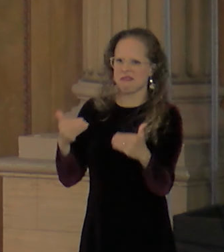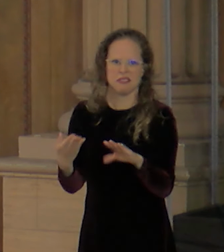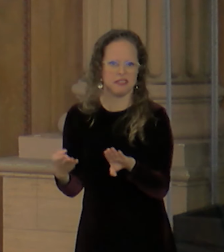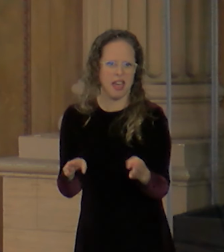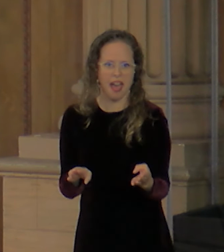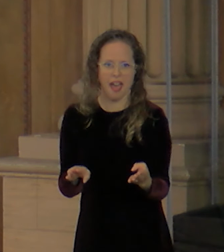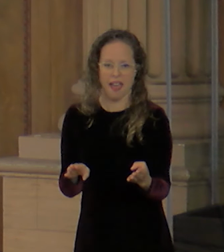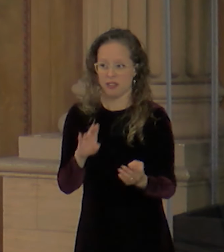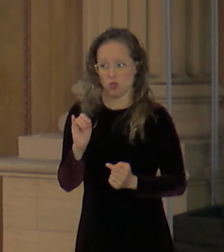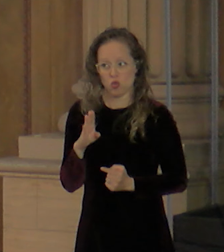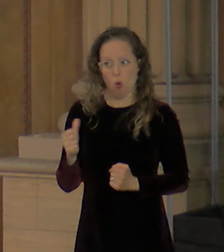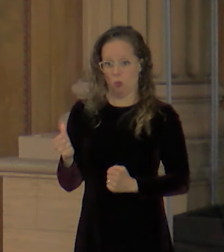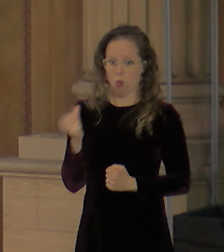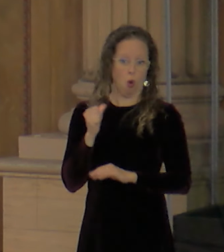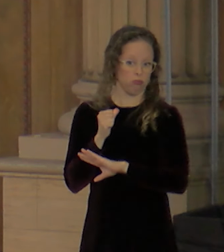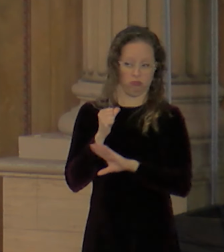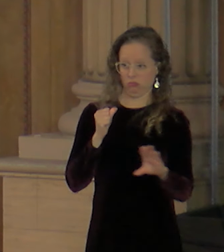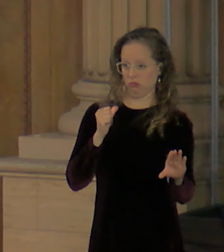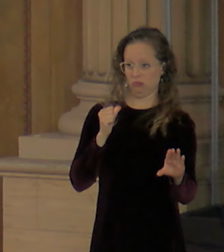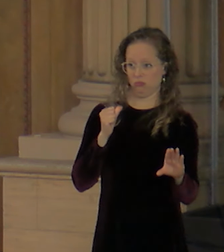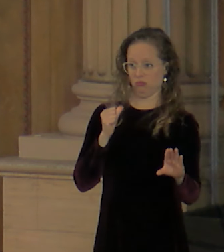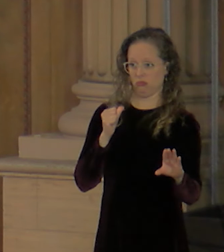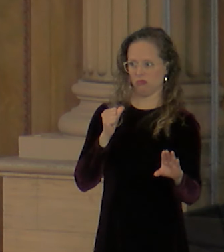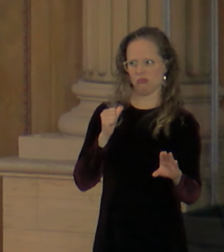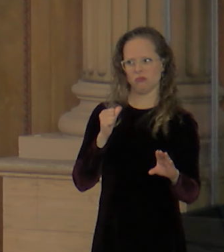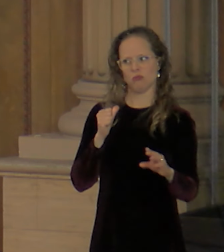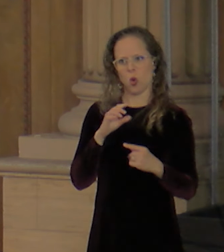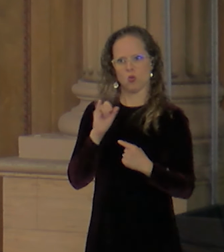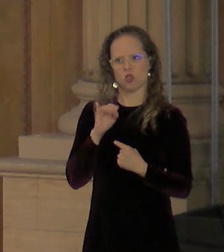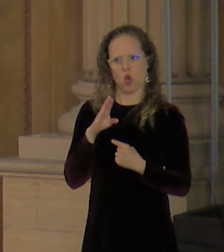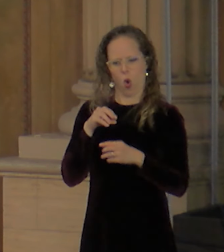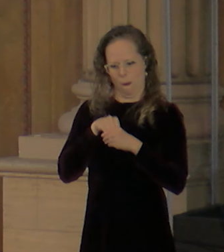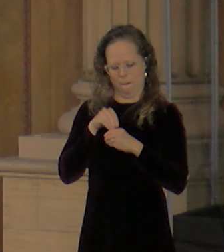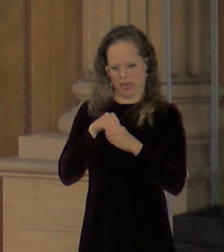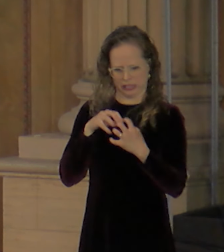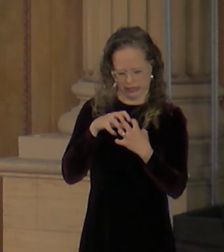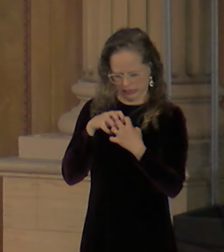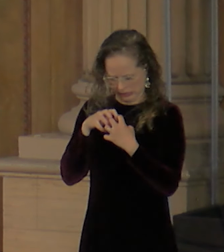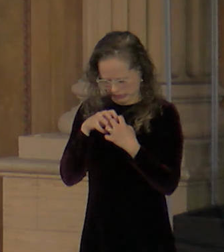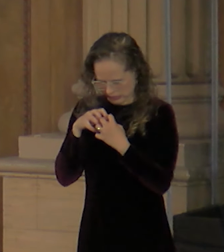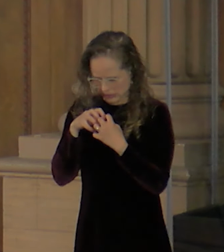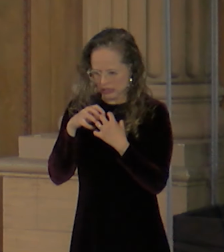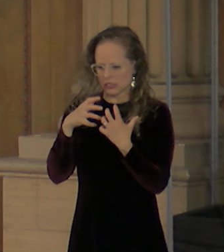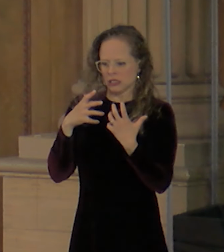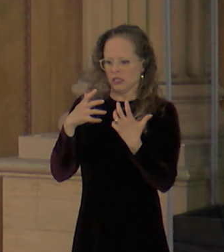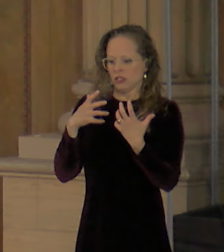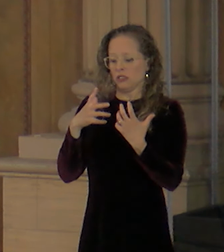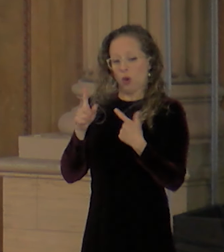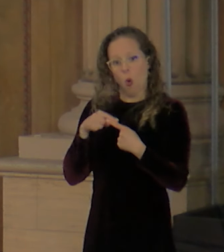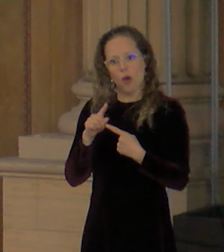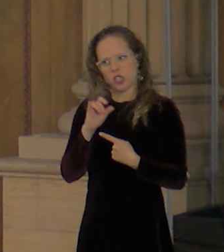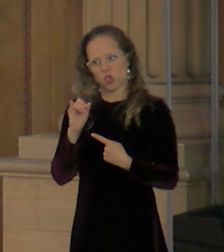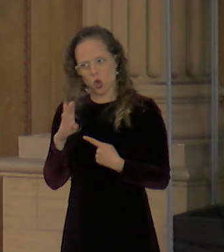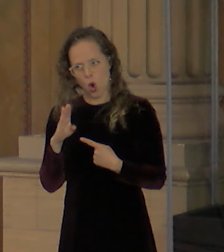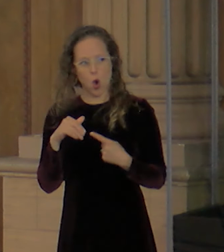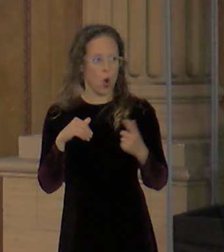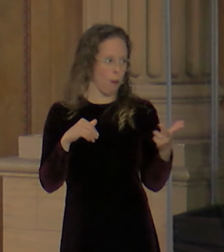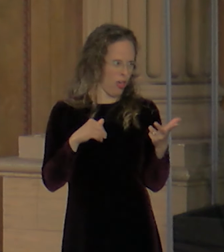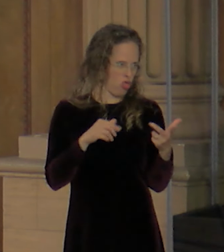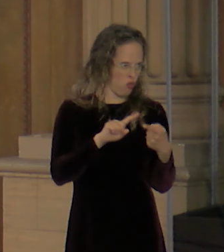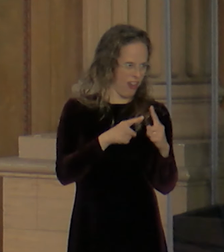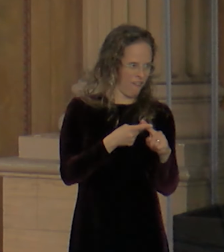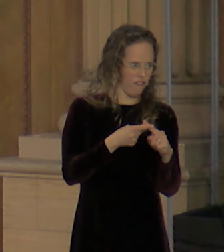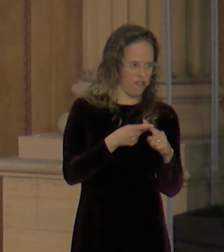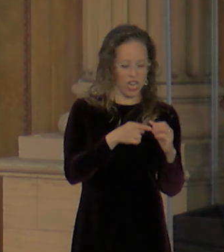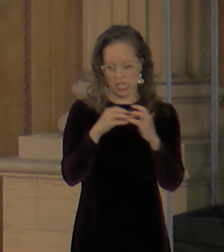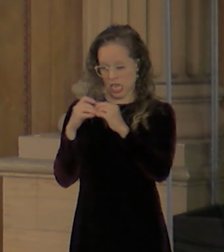won't do that. So he wrestles throughout this book. And after Job and his friends go round and round for what seems like forever, finally, at